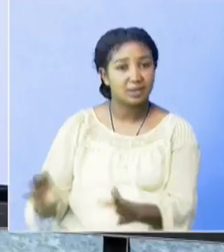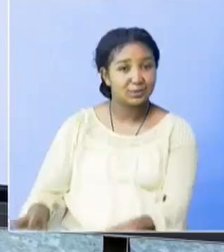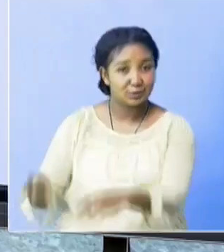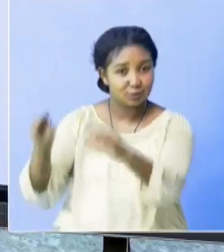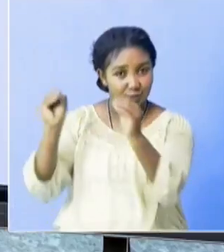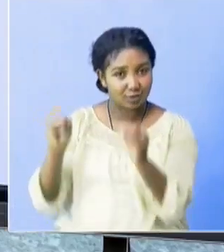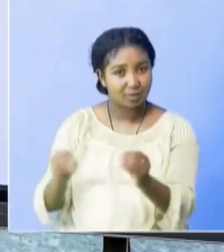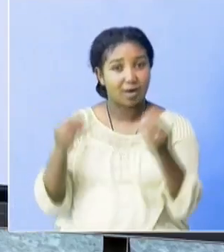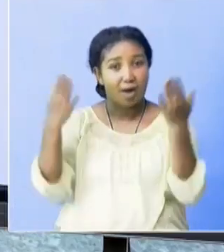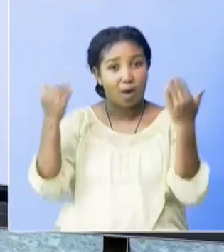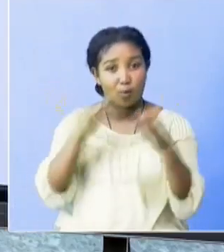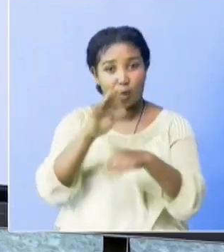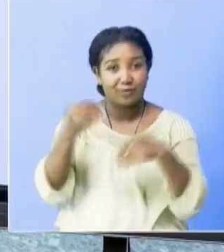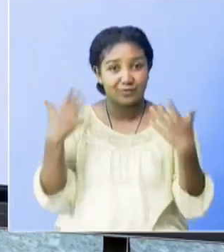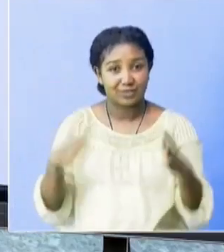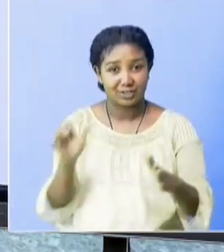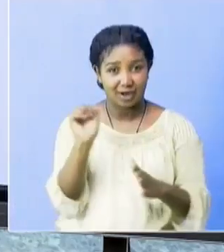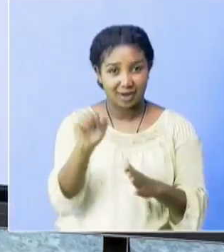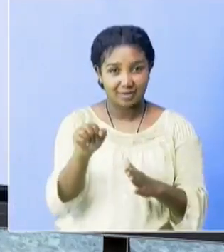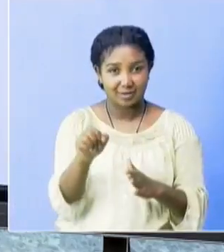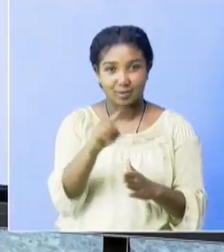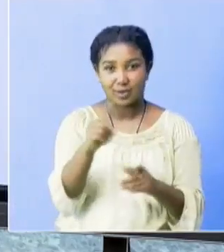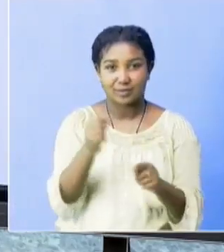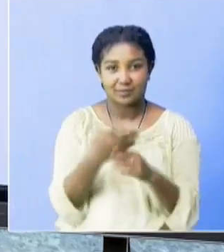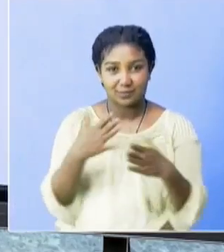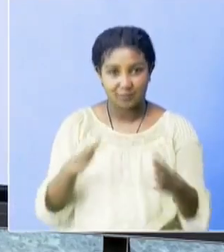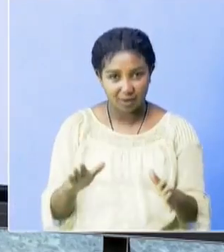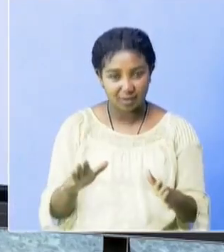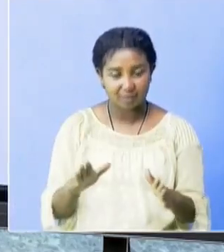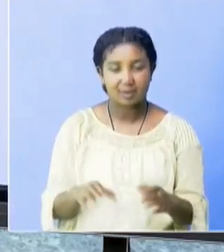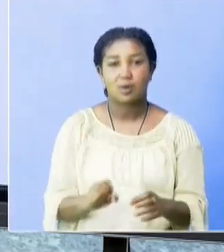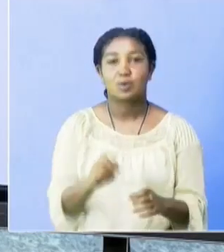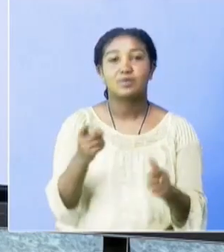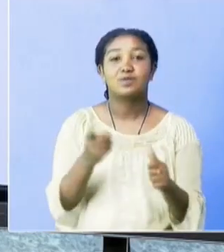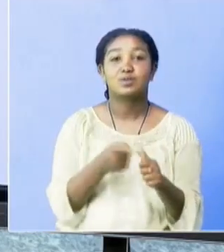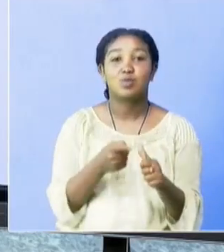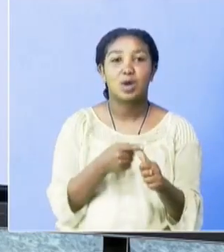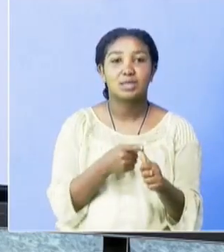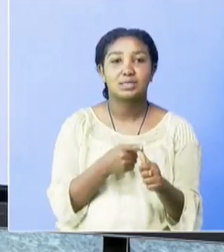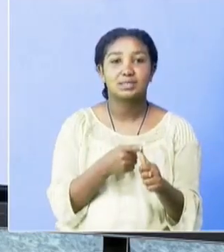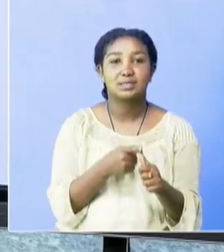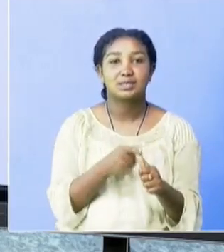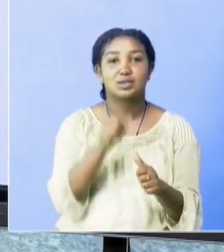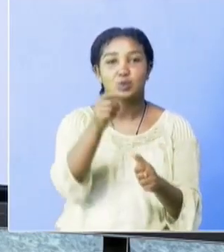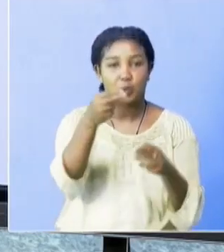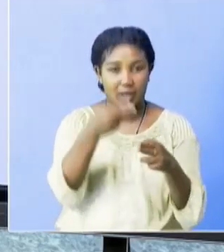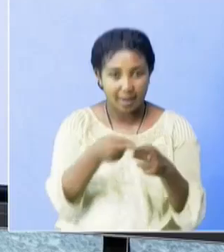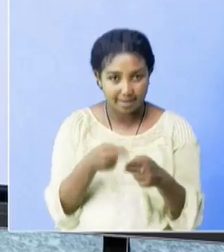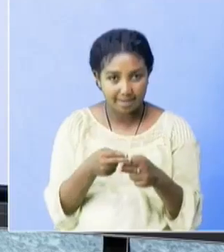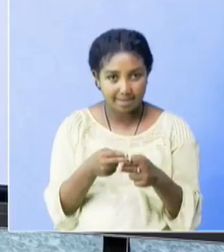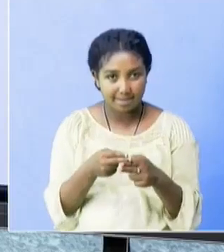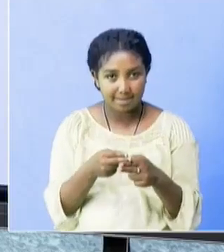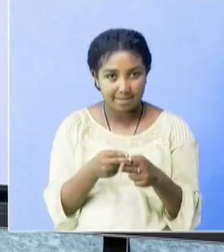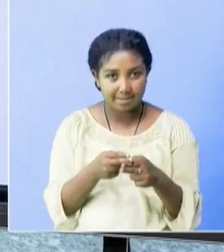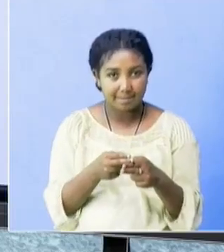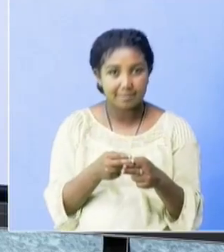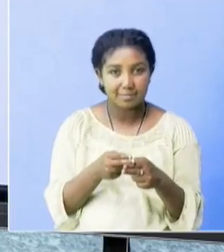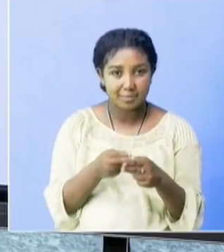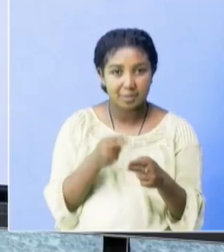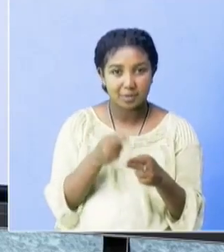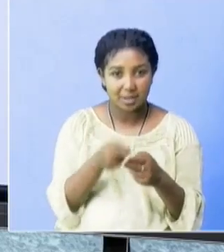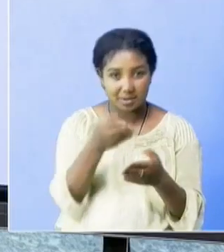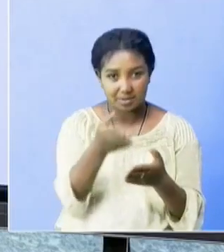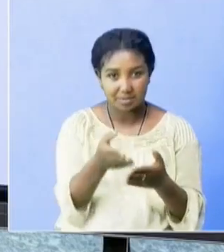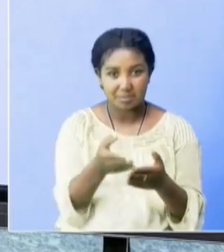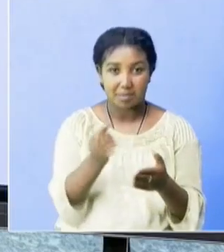Students, I hope you all are finished your activity 1. Okay, the first one is your name. Yes, you can